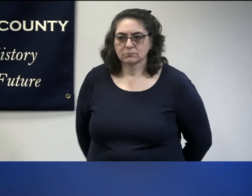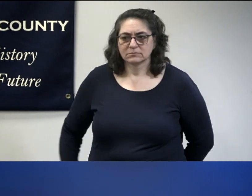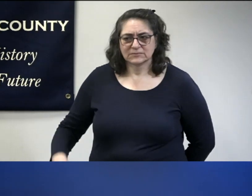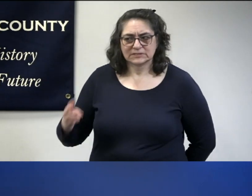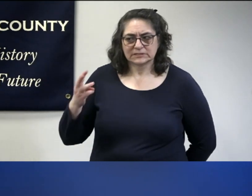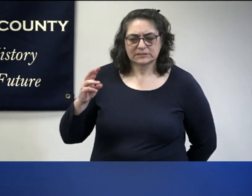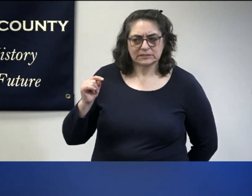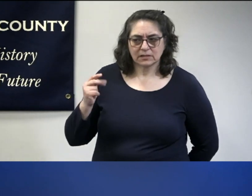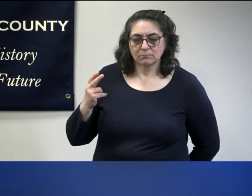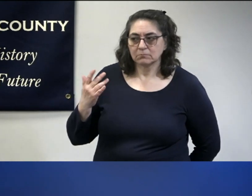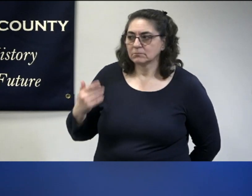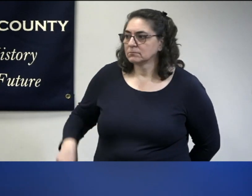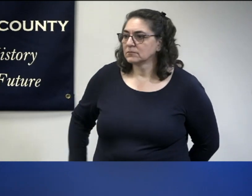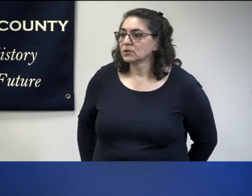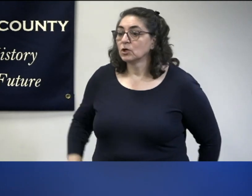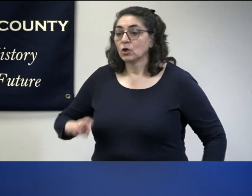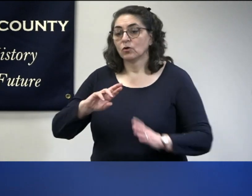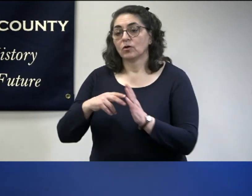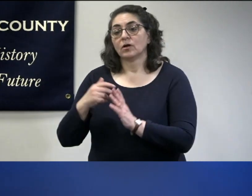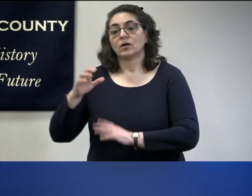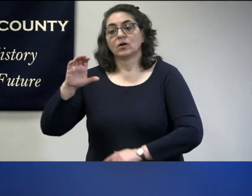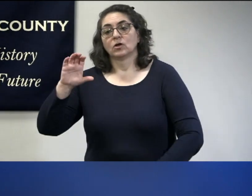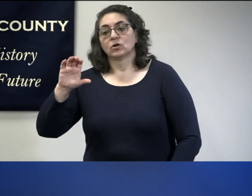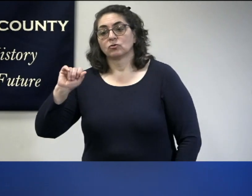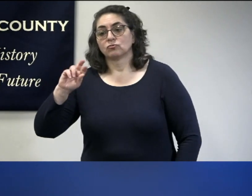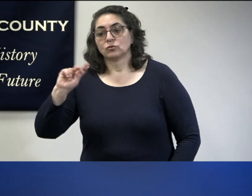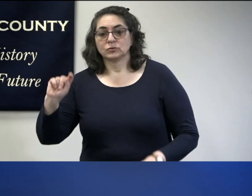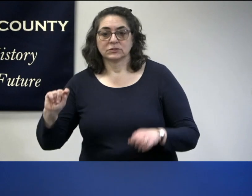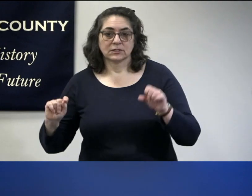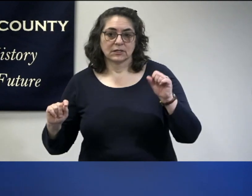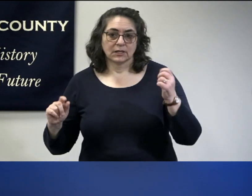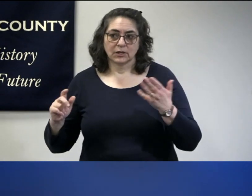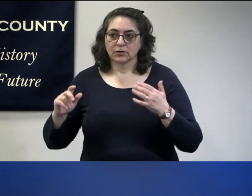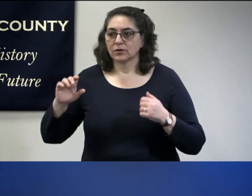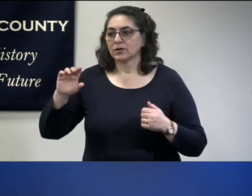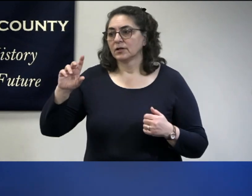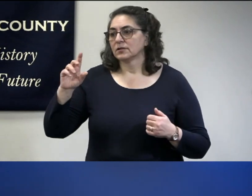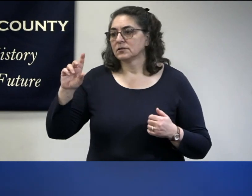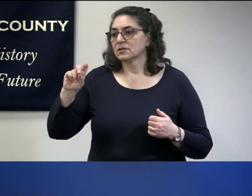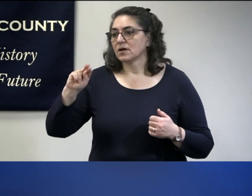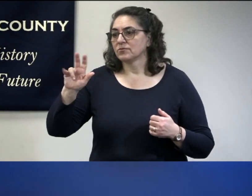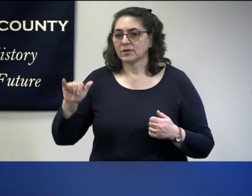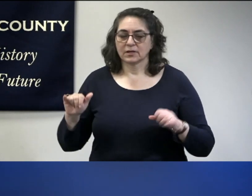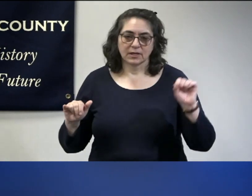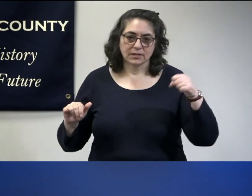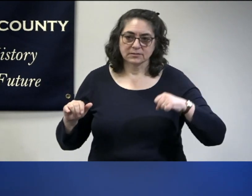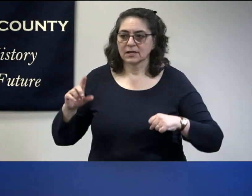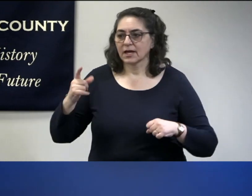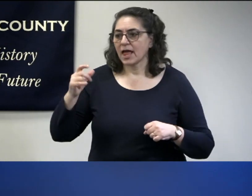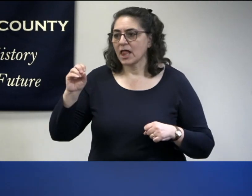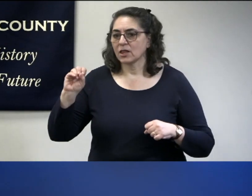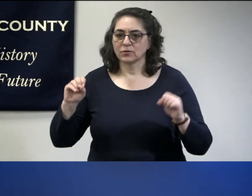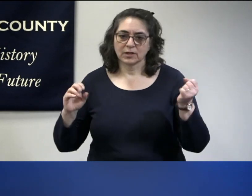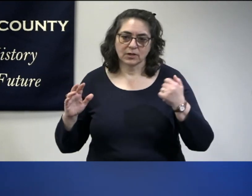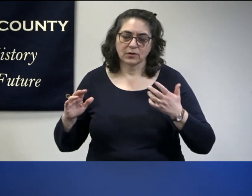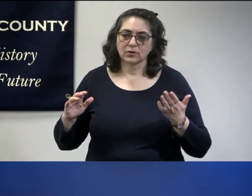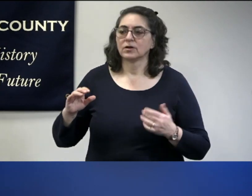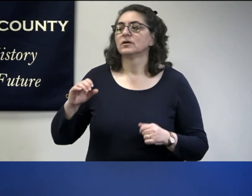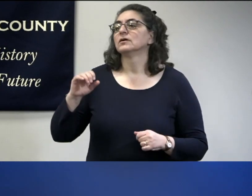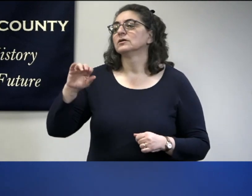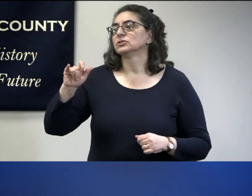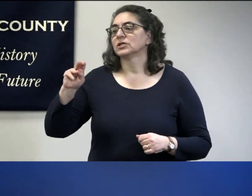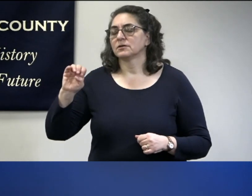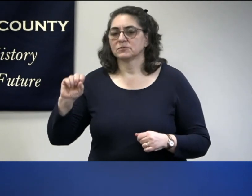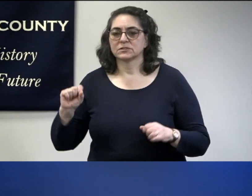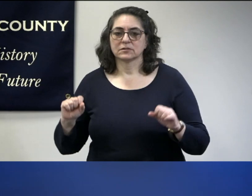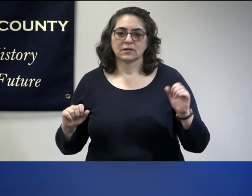Okay. Thank you, Lou. Roll call. County Commissioners Cruz, here. Duffy, yes. Gallo, here. James,